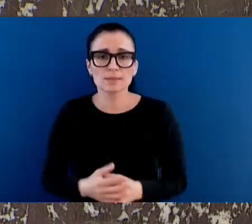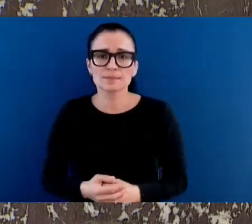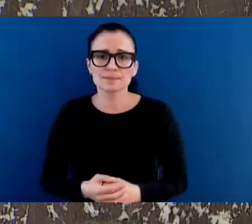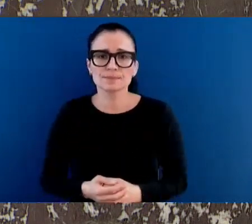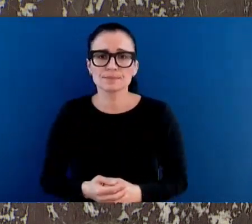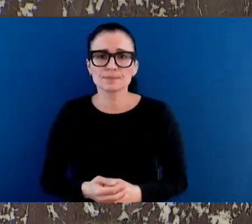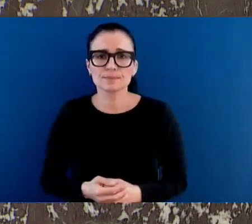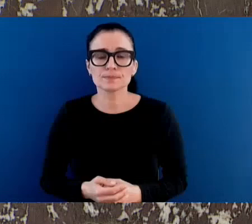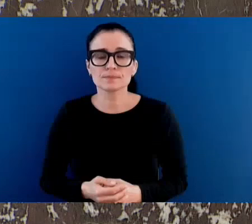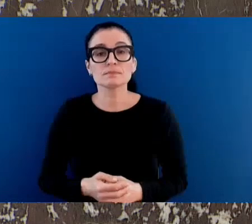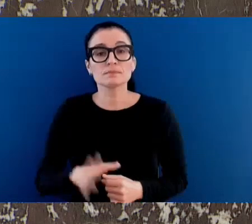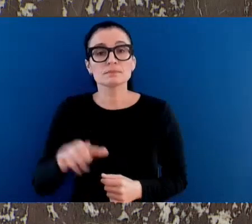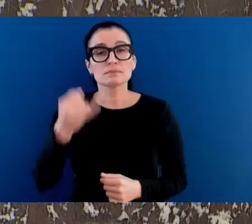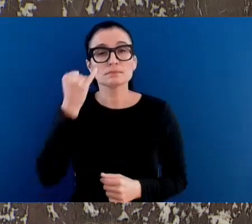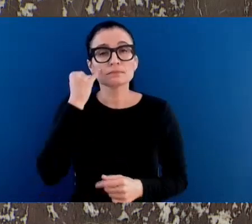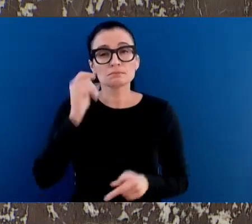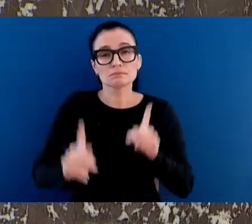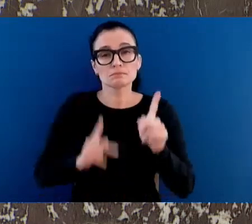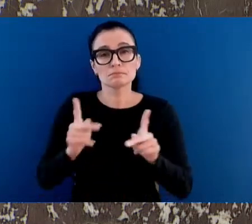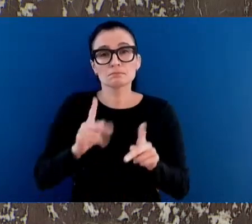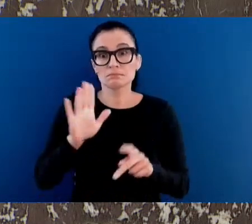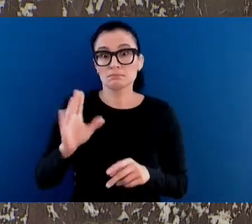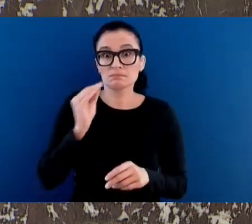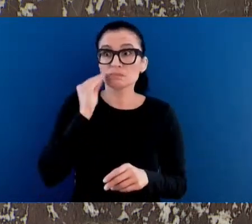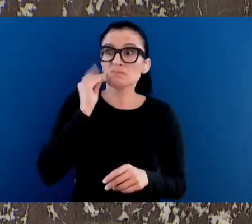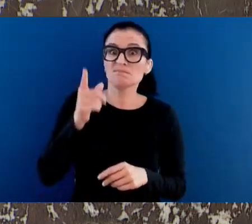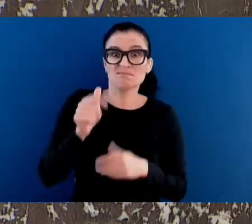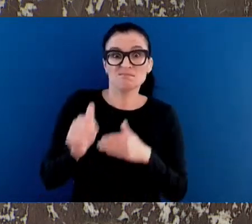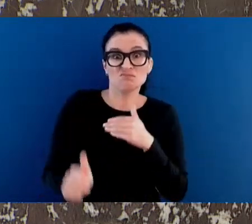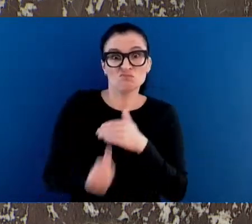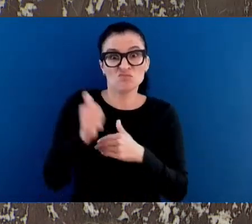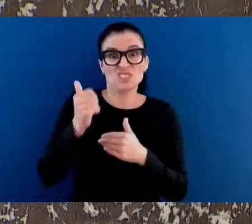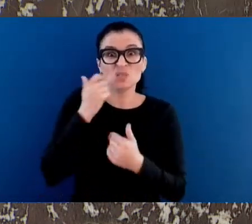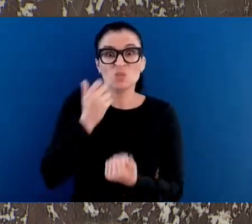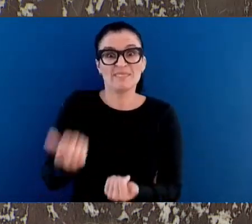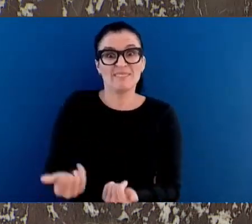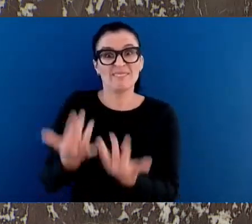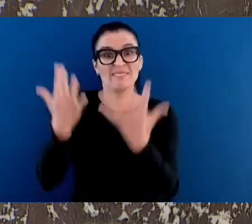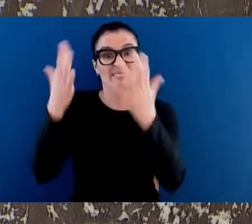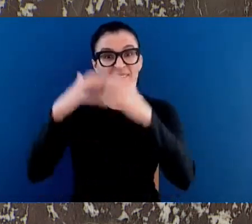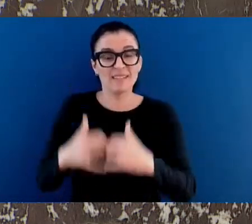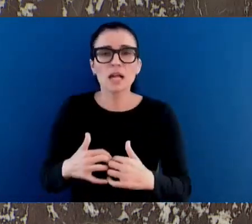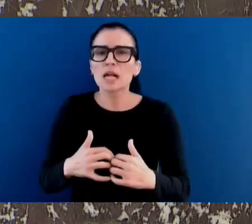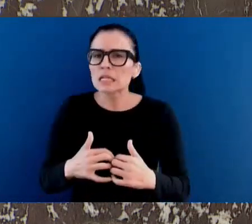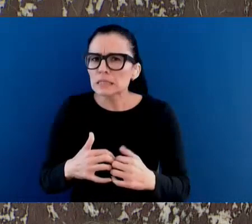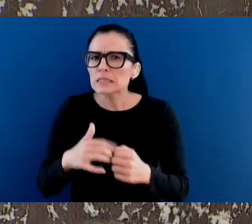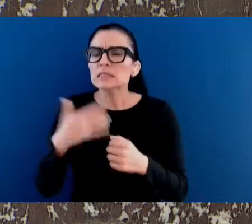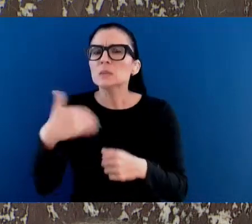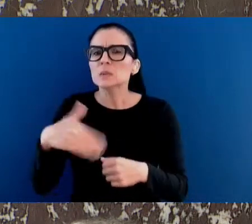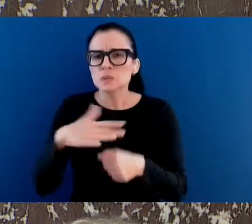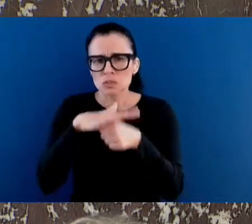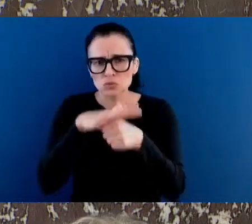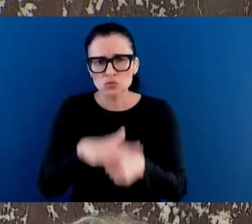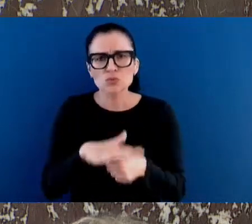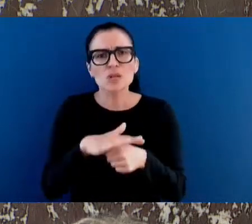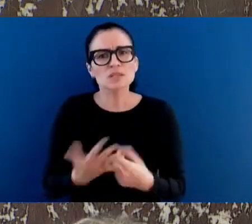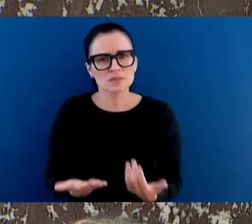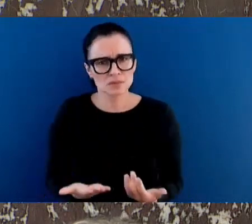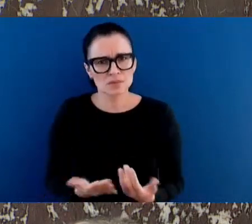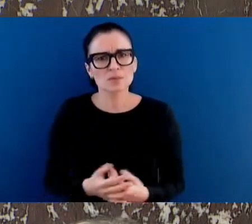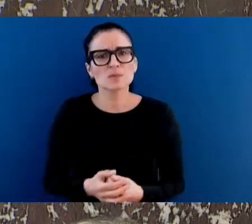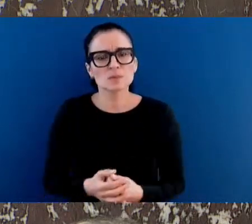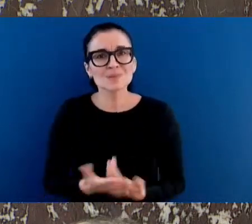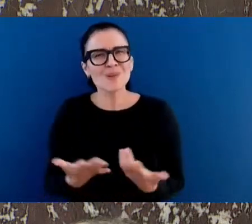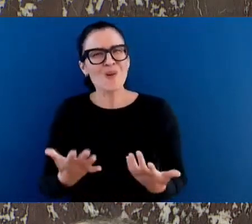surrounding areas, it is absolutely understandable that people and businesses want to help. Wildland wildfires, the